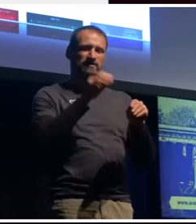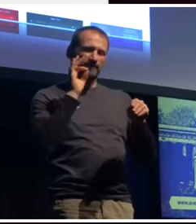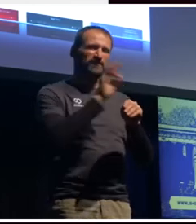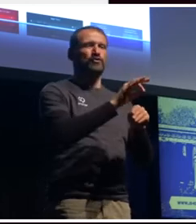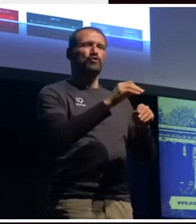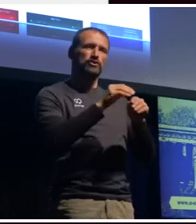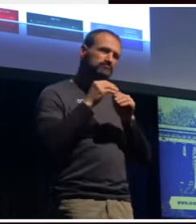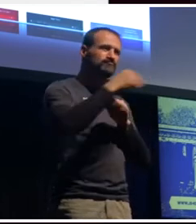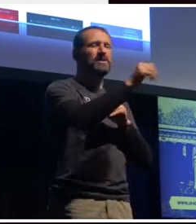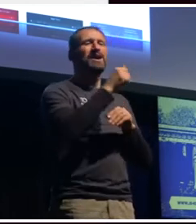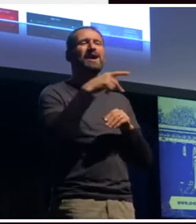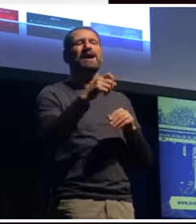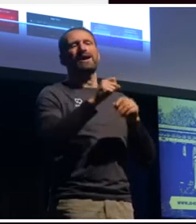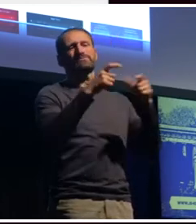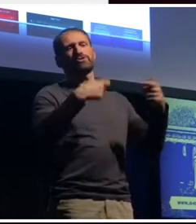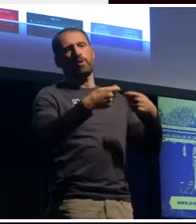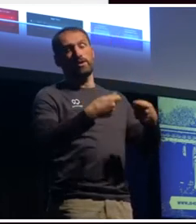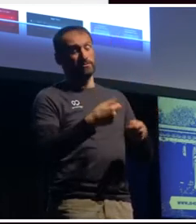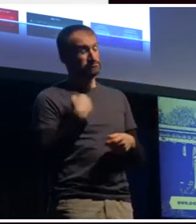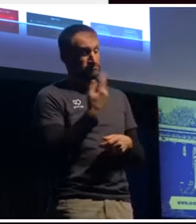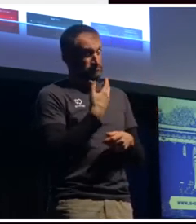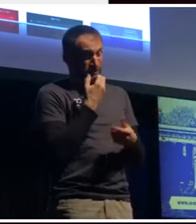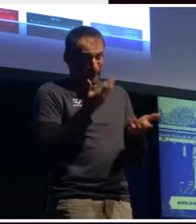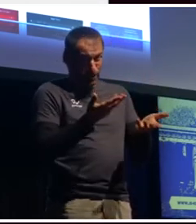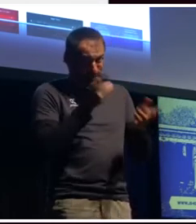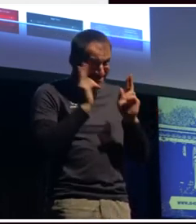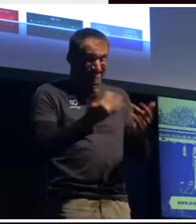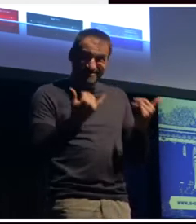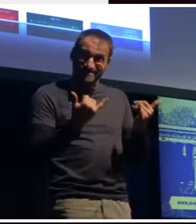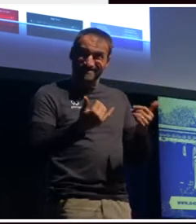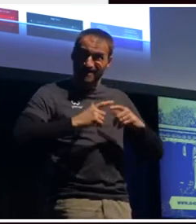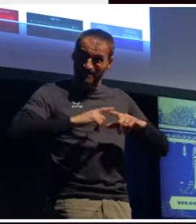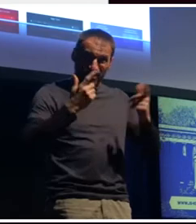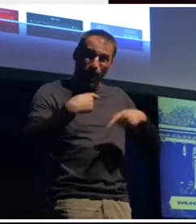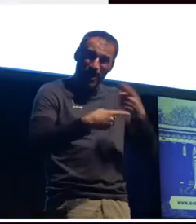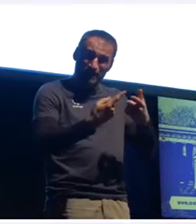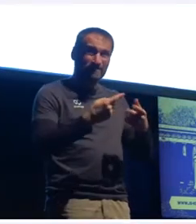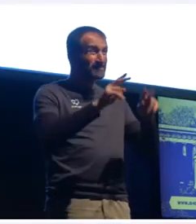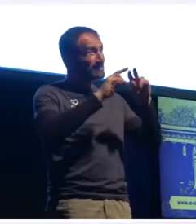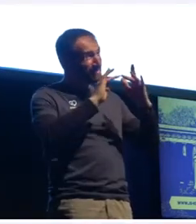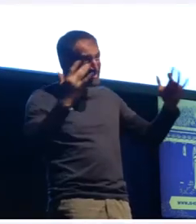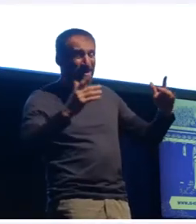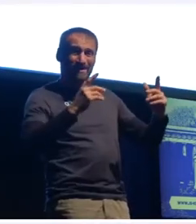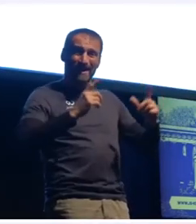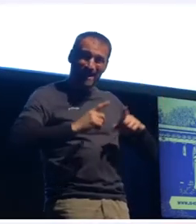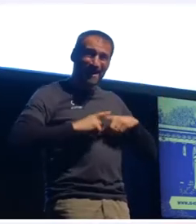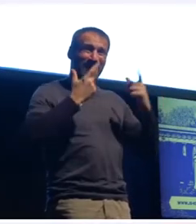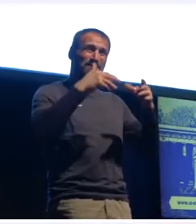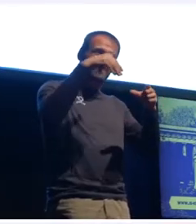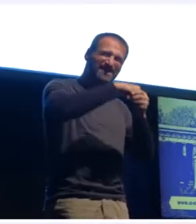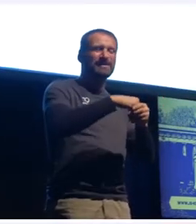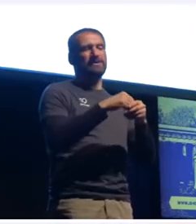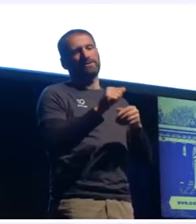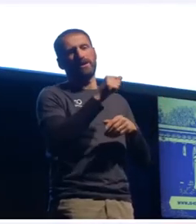in our App Store. Literally, this is happening. The web is living in app stores now. It's so awesome. They're